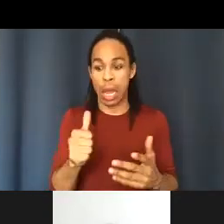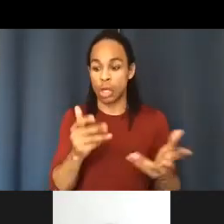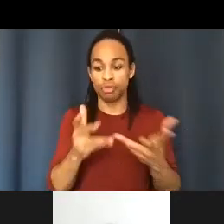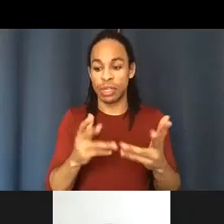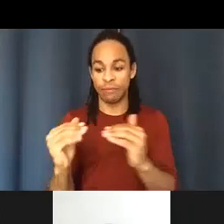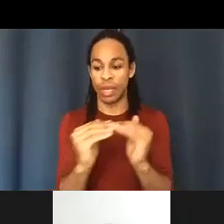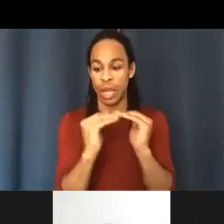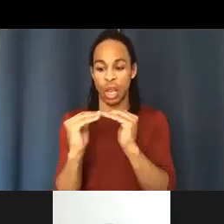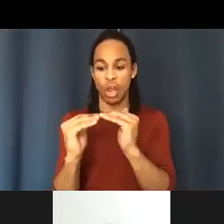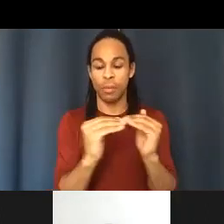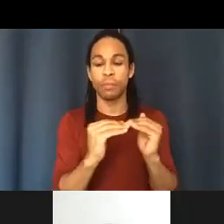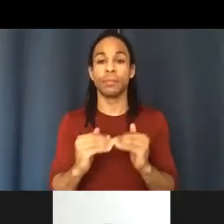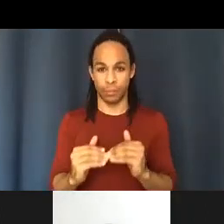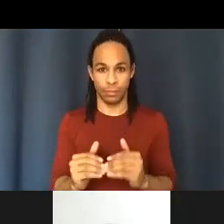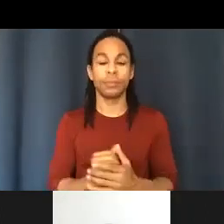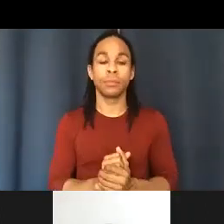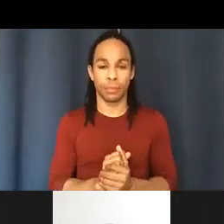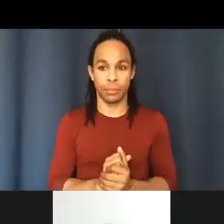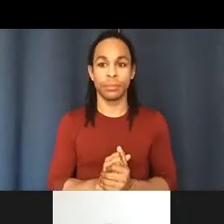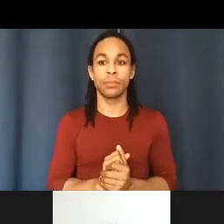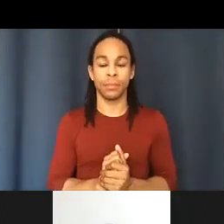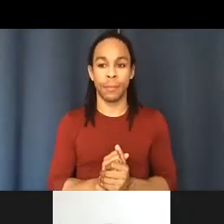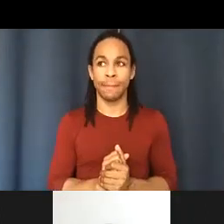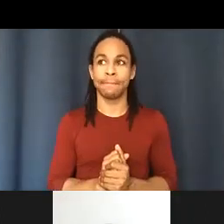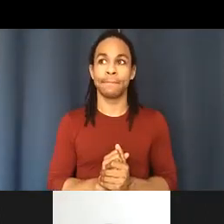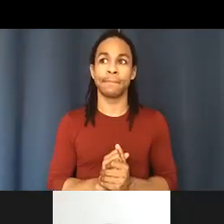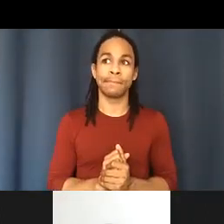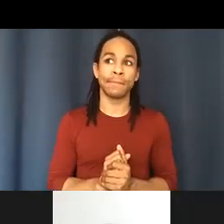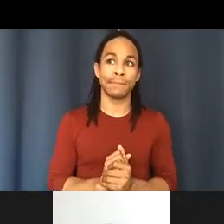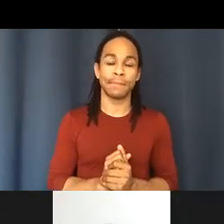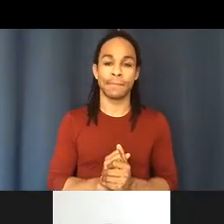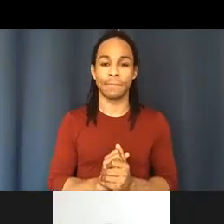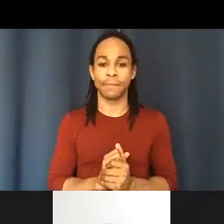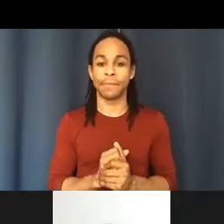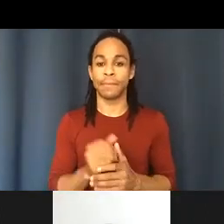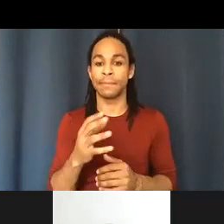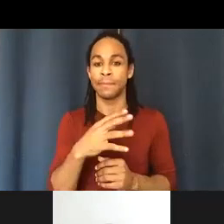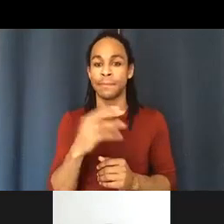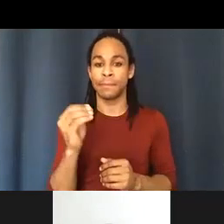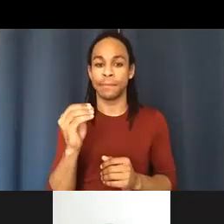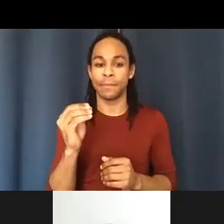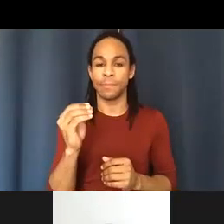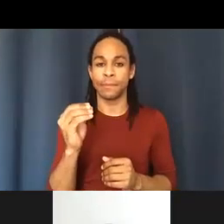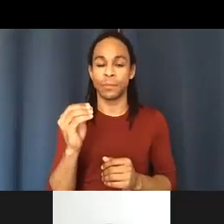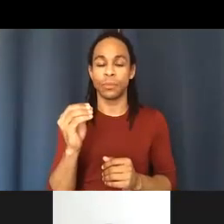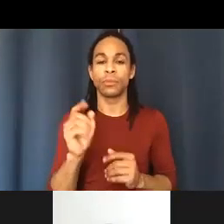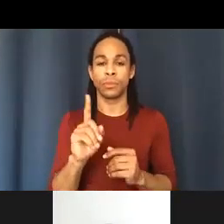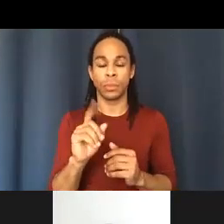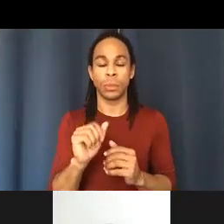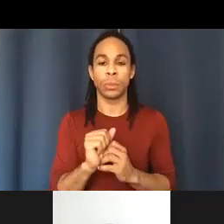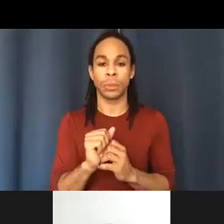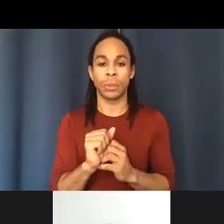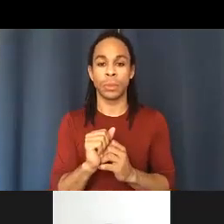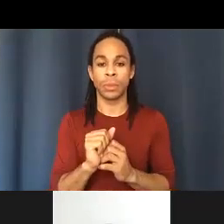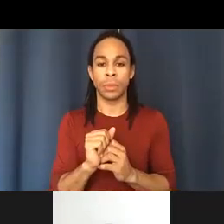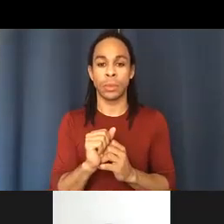workers, especially primary healthcare workers in the context of India, that becomes a very